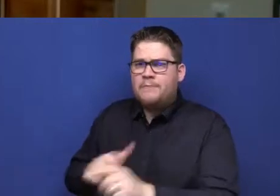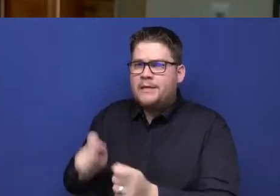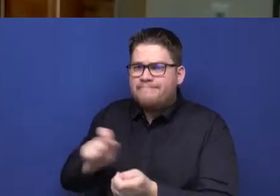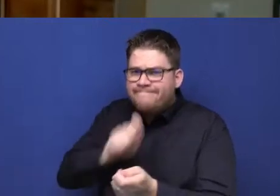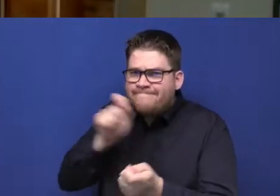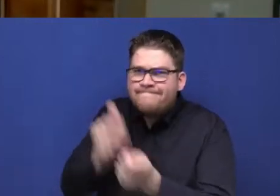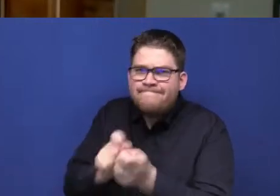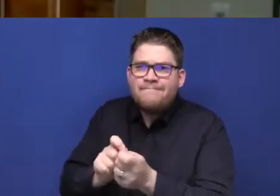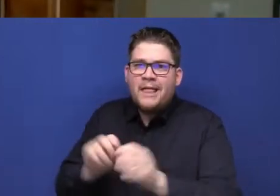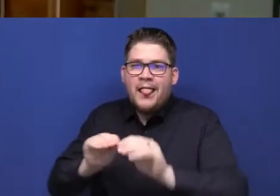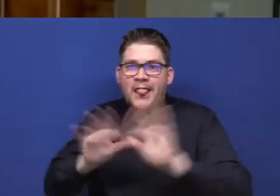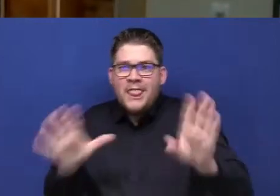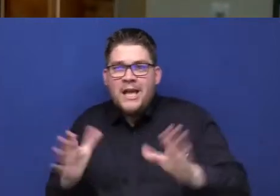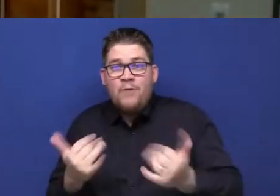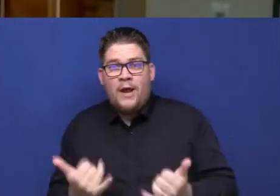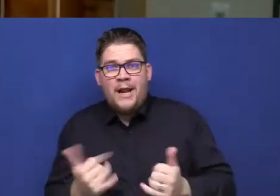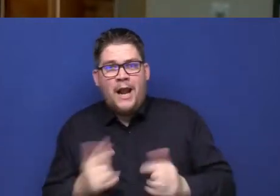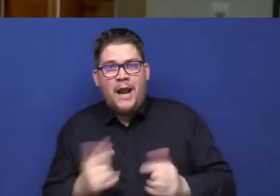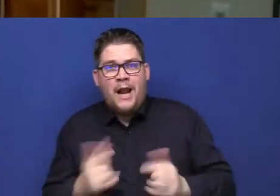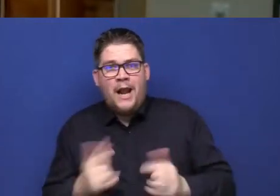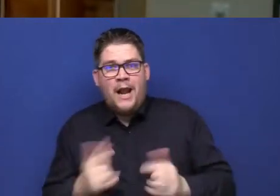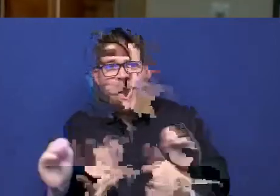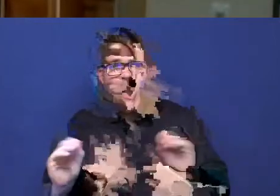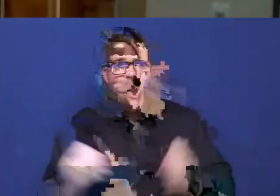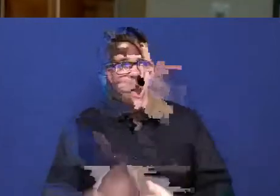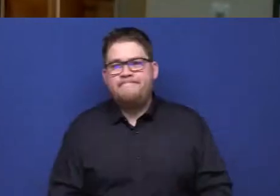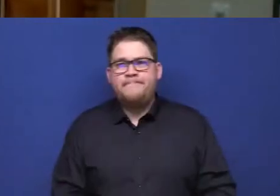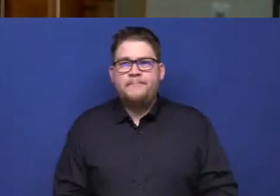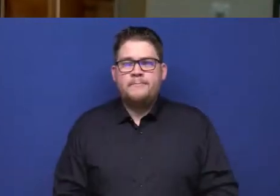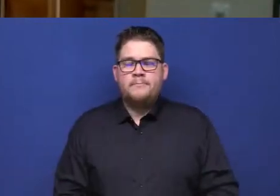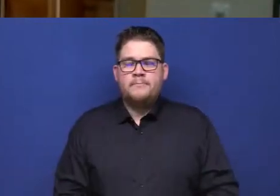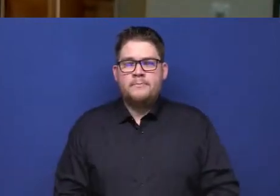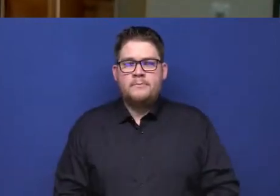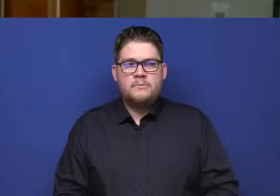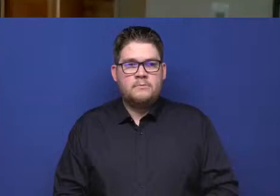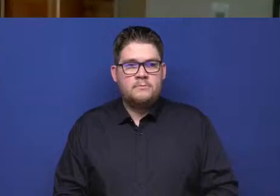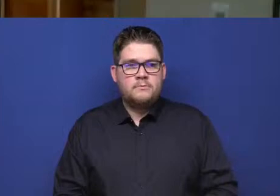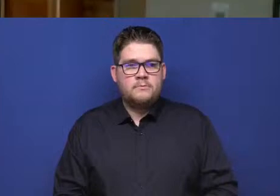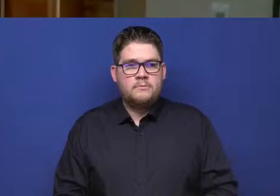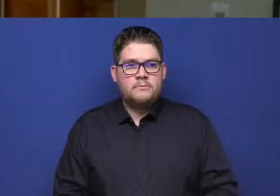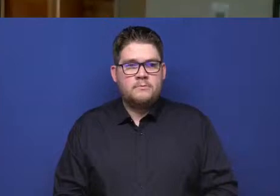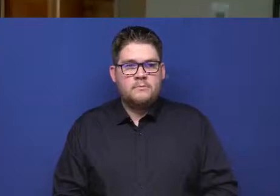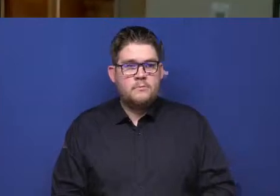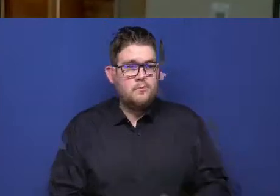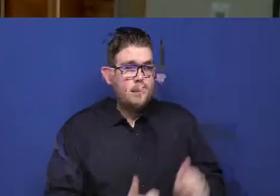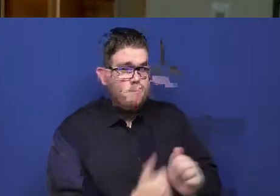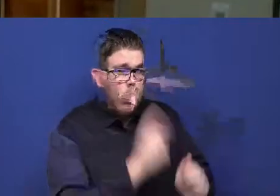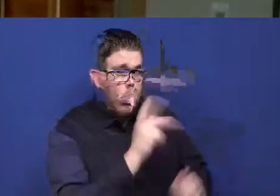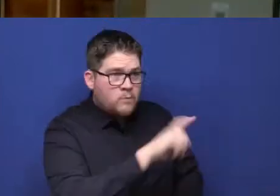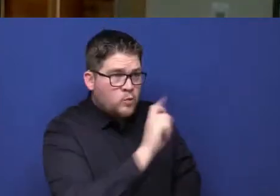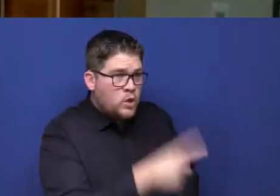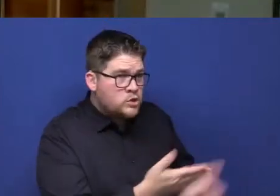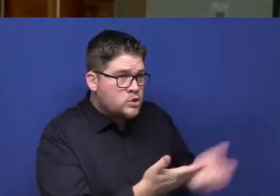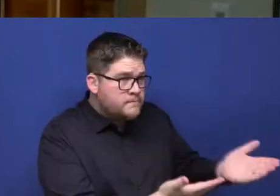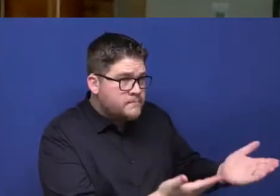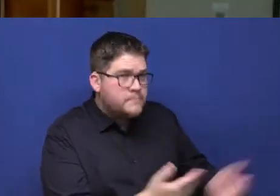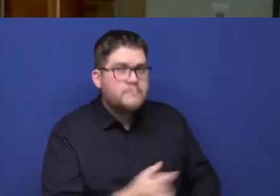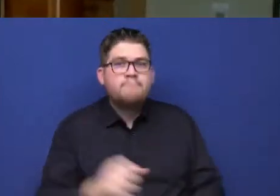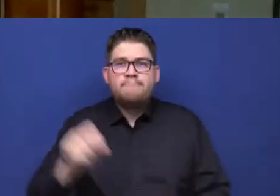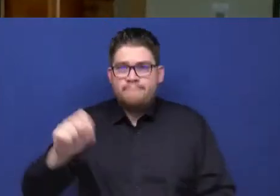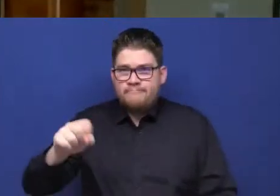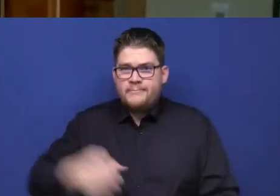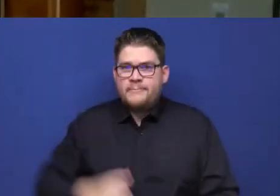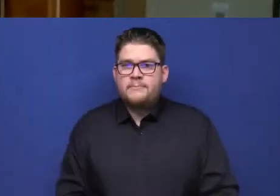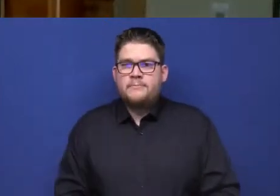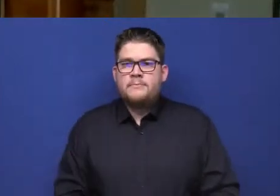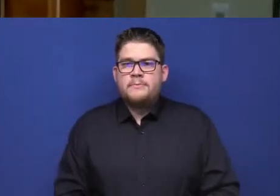that Merritt is one of the communities that has an evacuation reception center. But at the